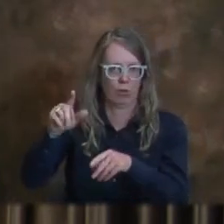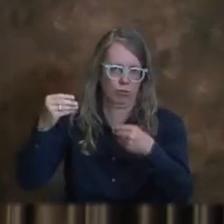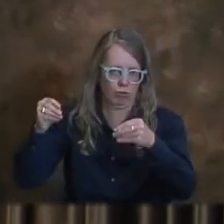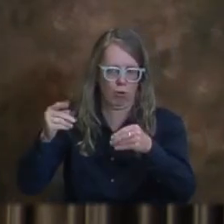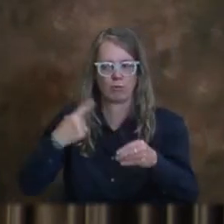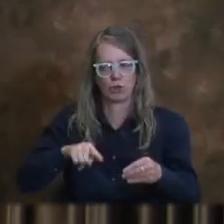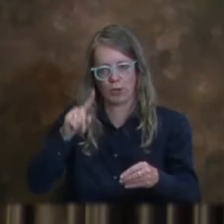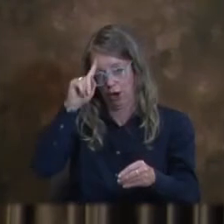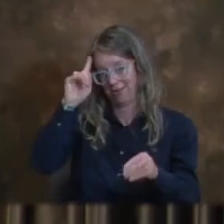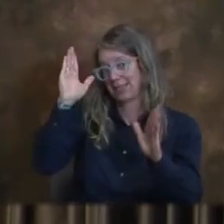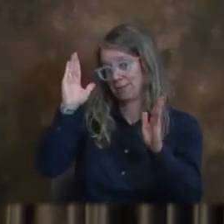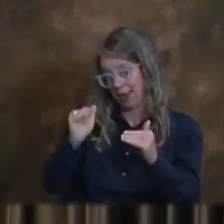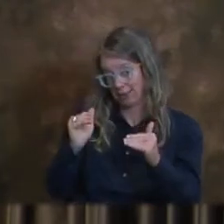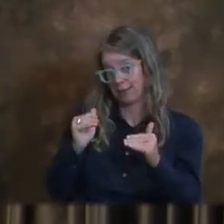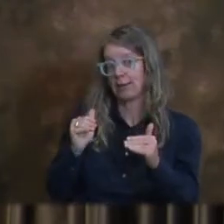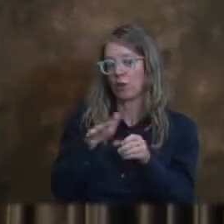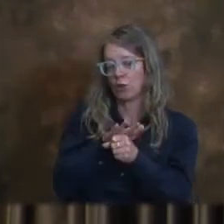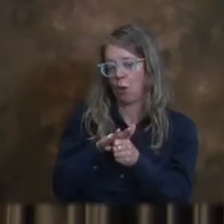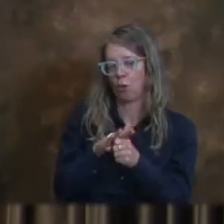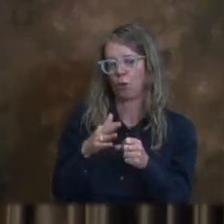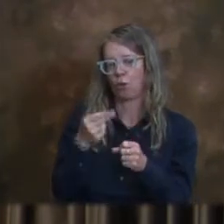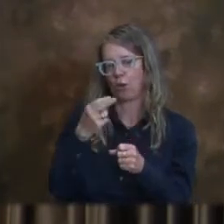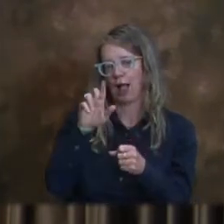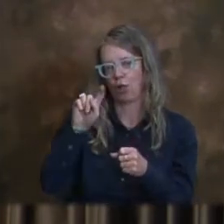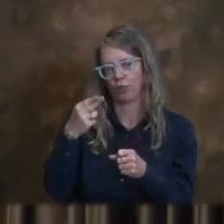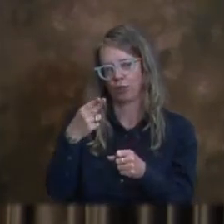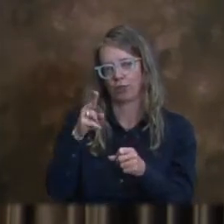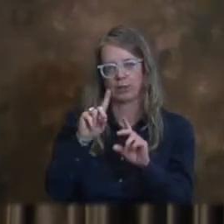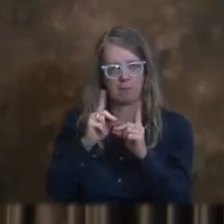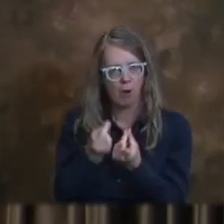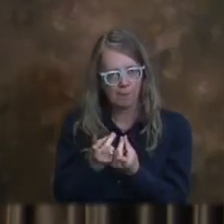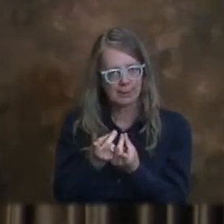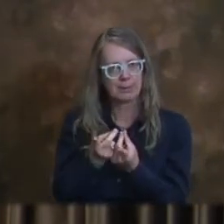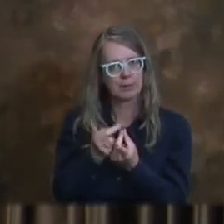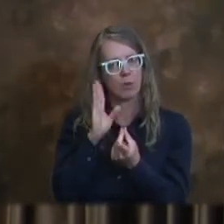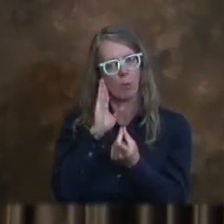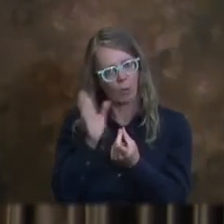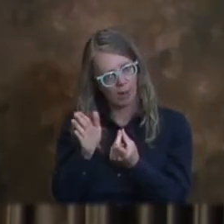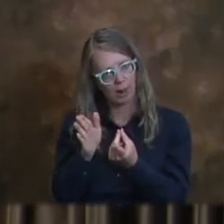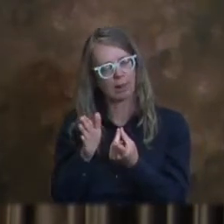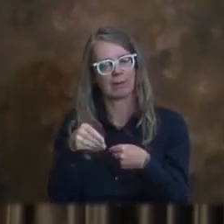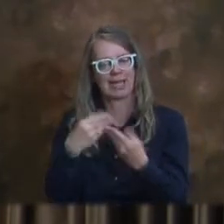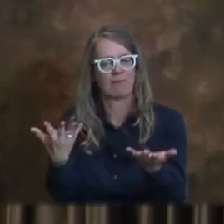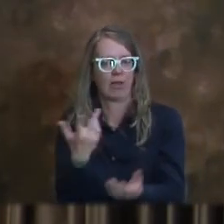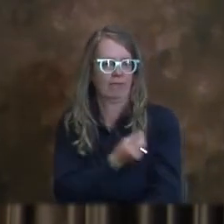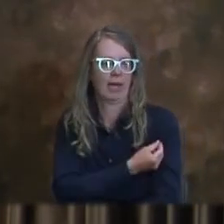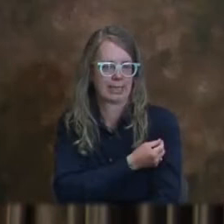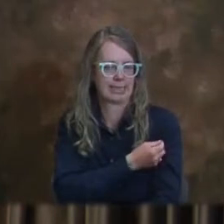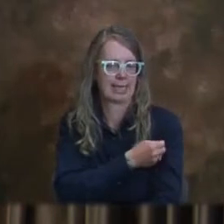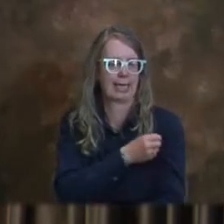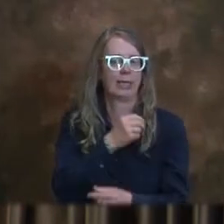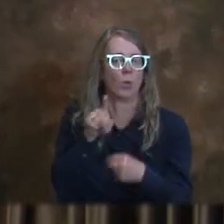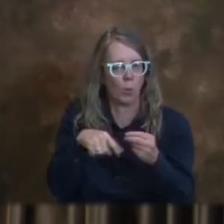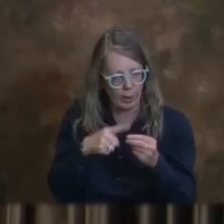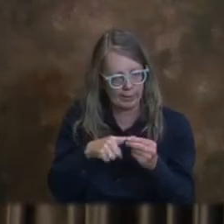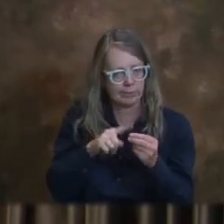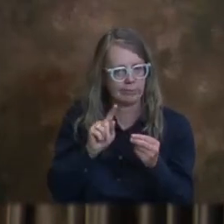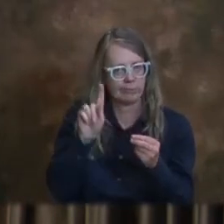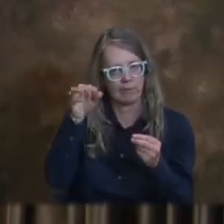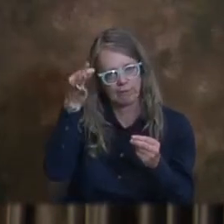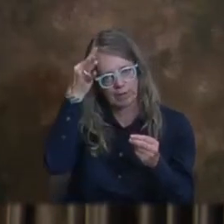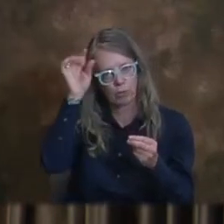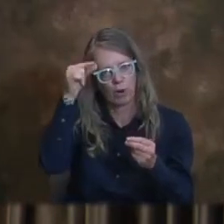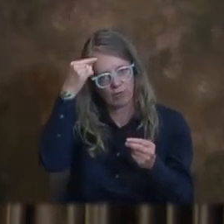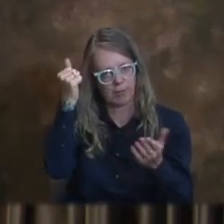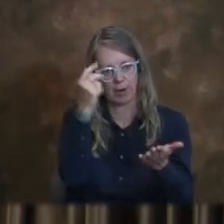net when the 0 to 4 are eligible. And for us, we had delayed